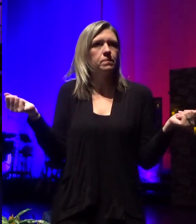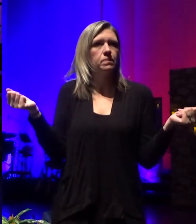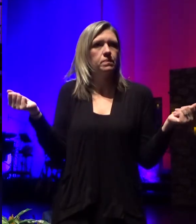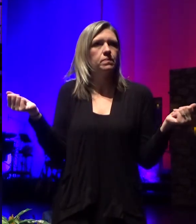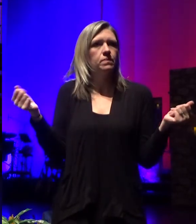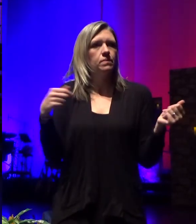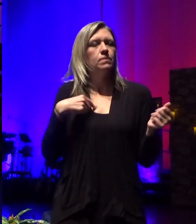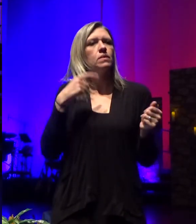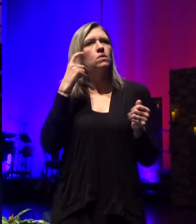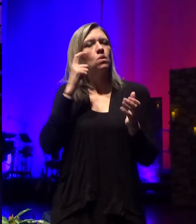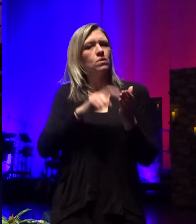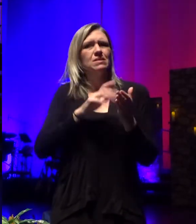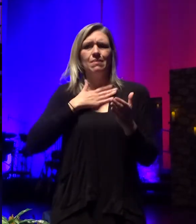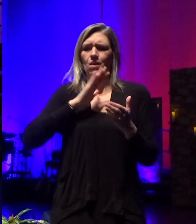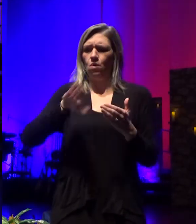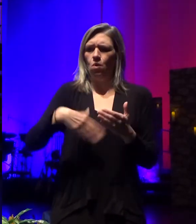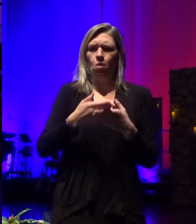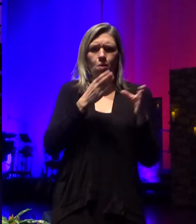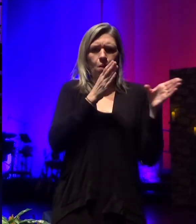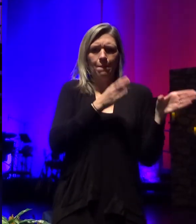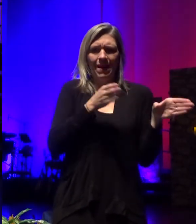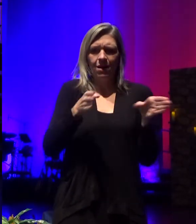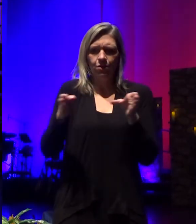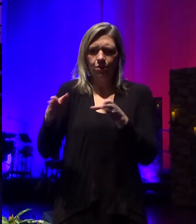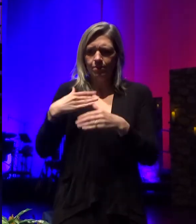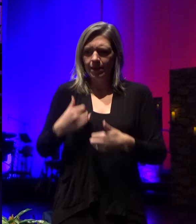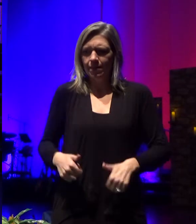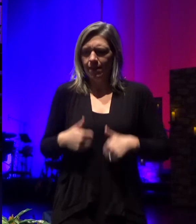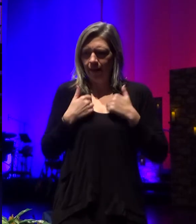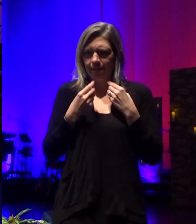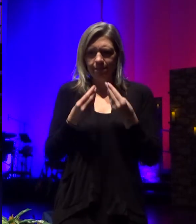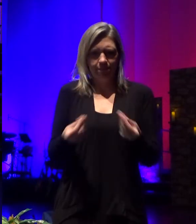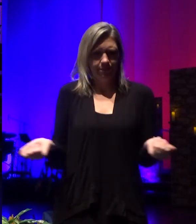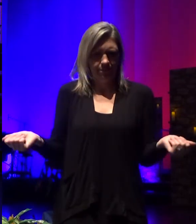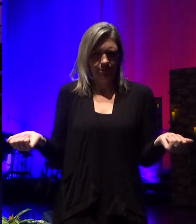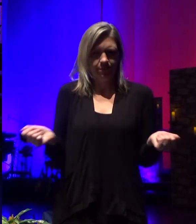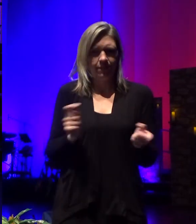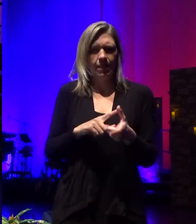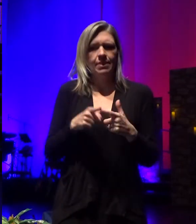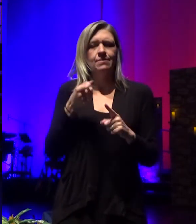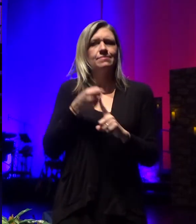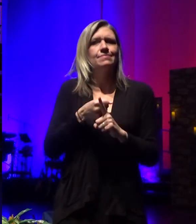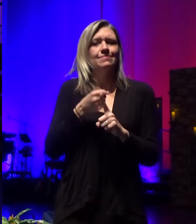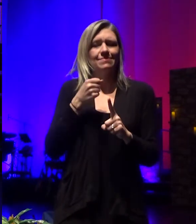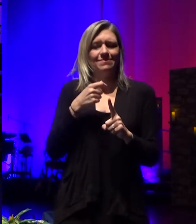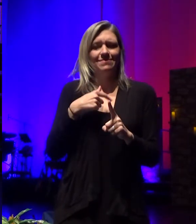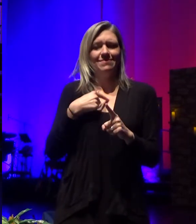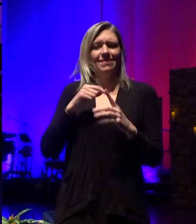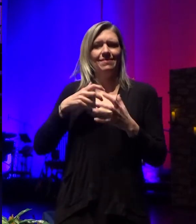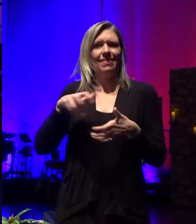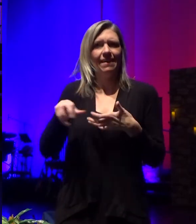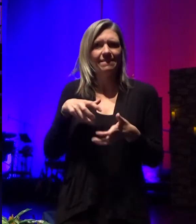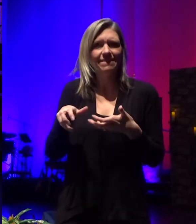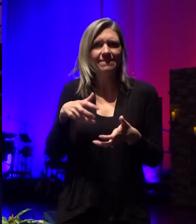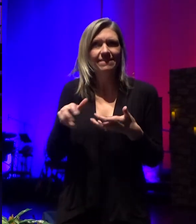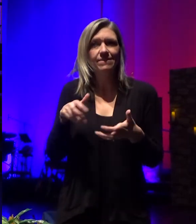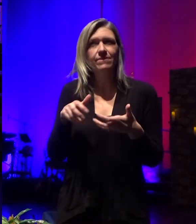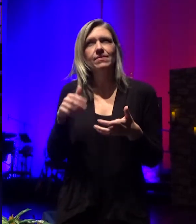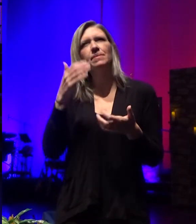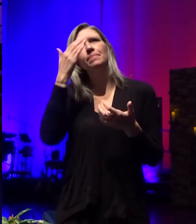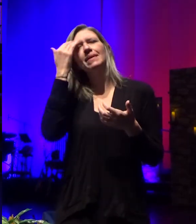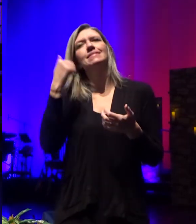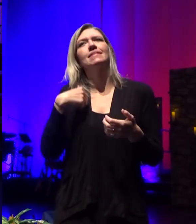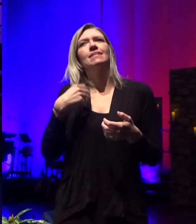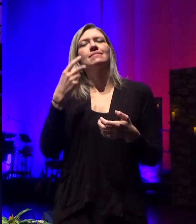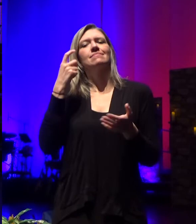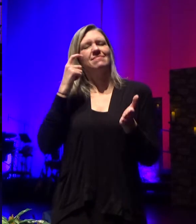whole pattern of my life dissolving and dropping away. And suddenly I started to laugh because I saw the humor